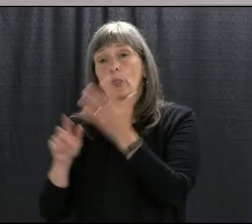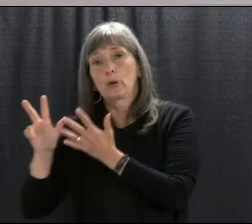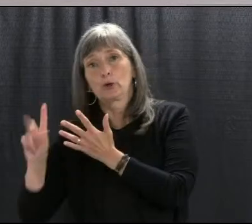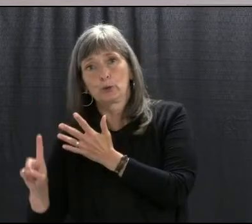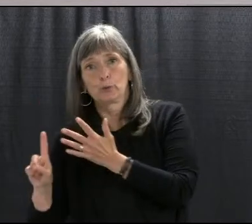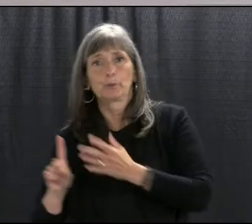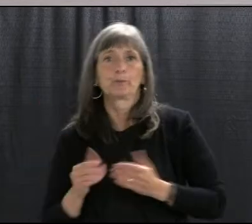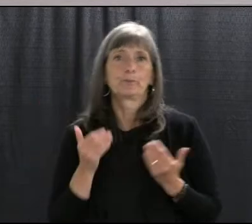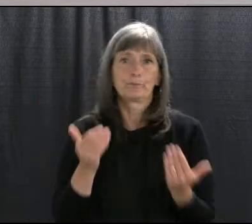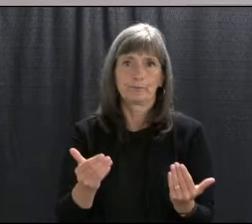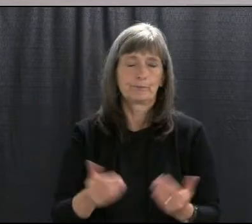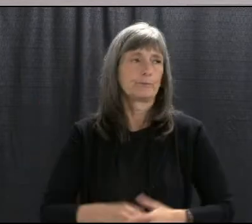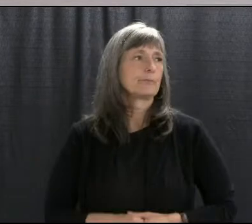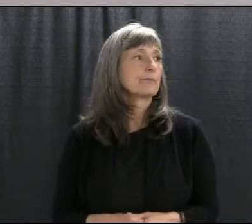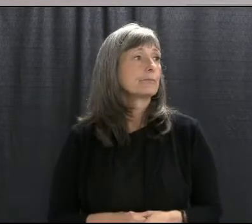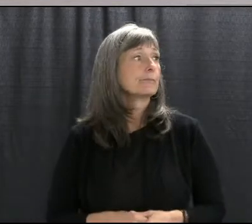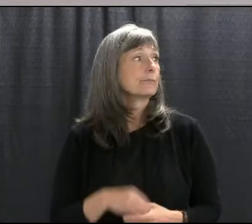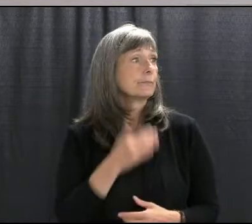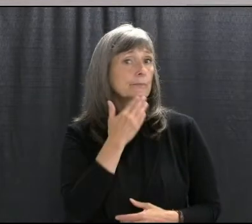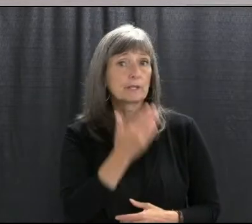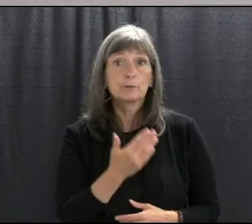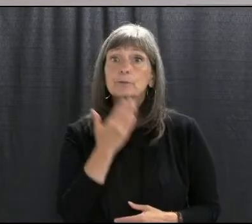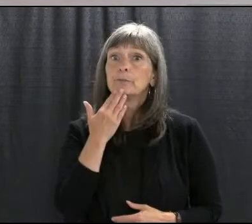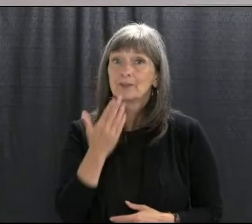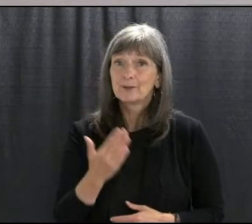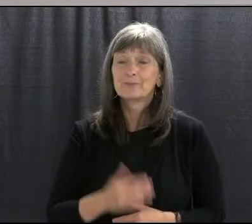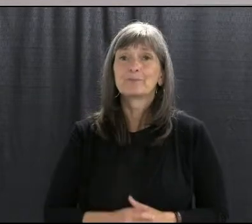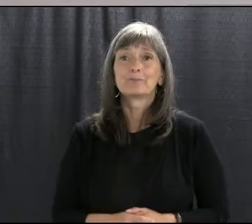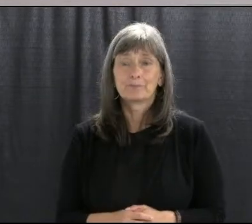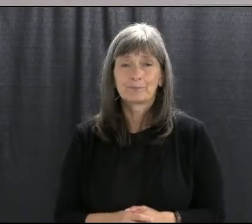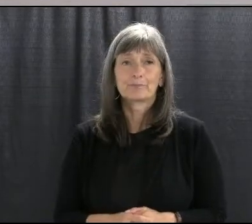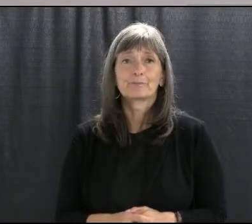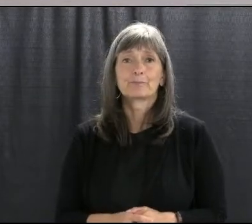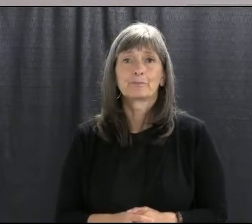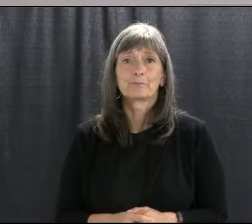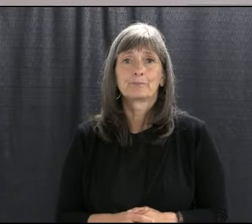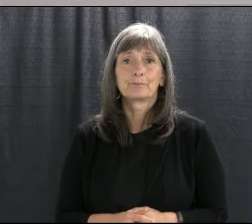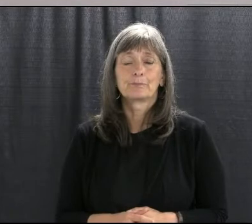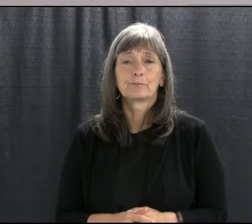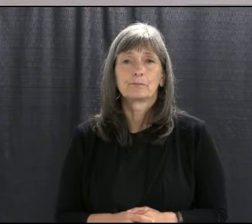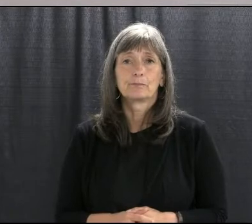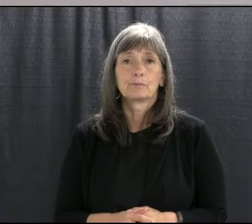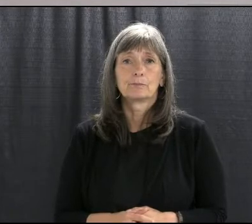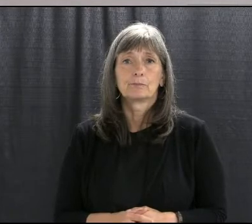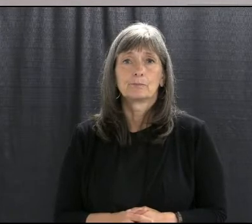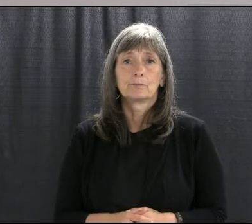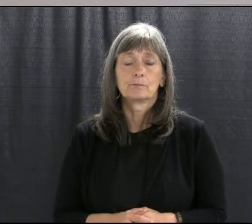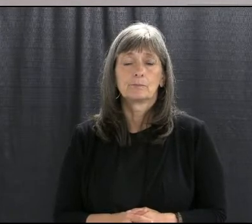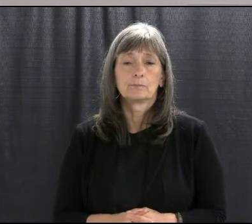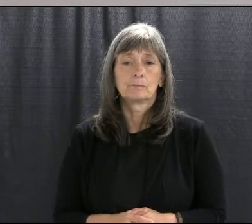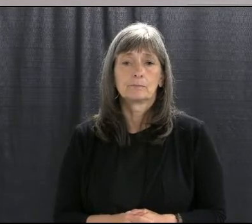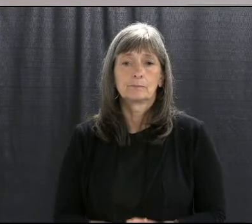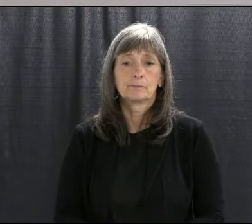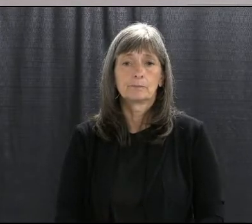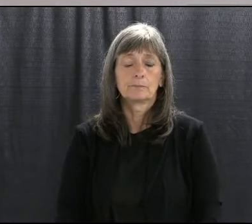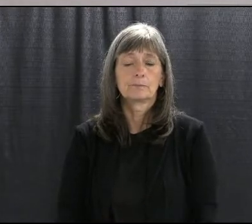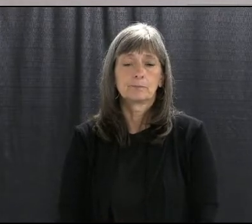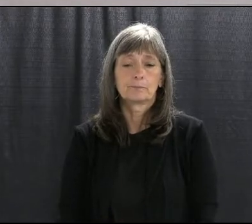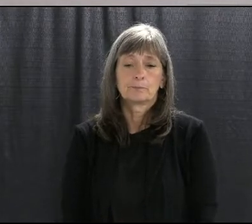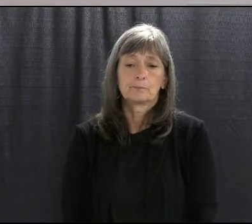Thank you, everybody. Thank you. Socialized and learning health and social system.